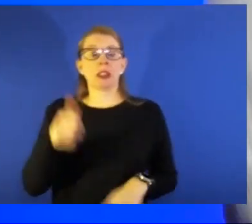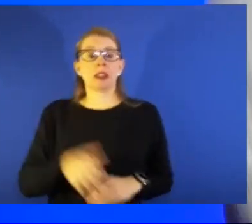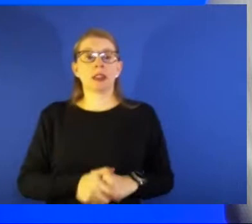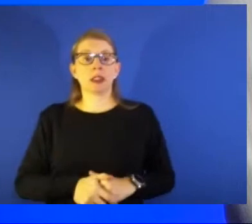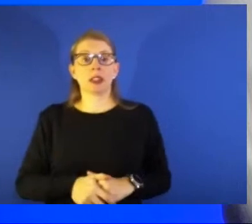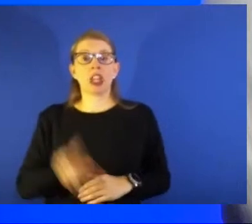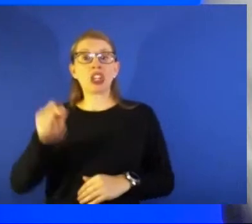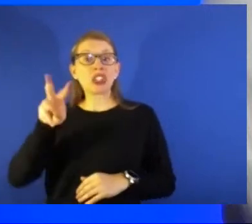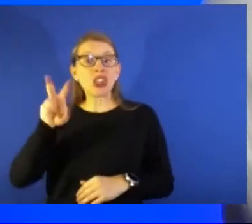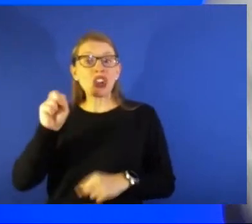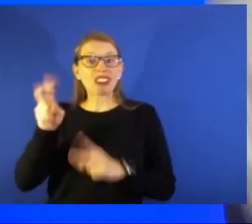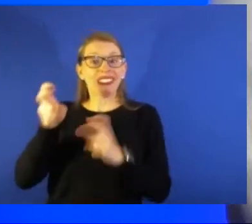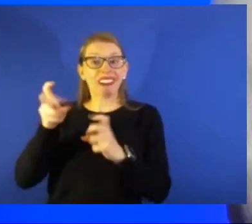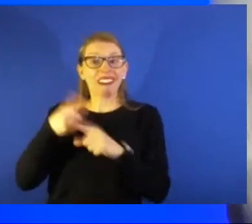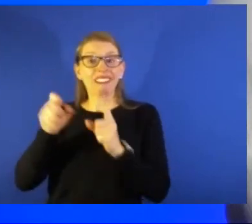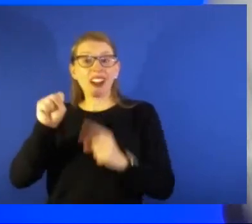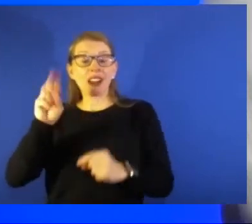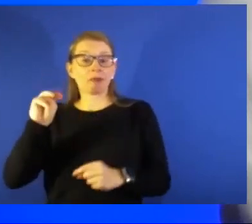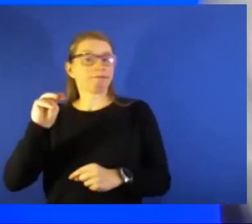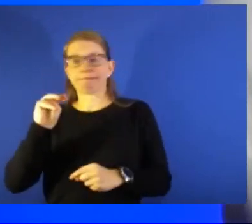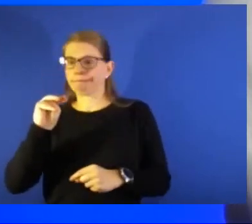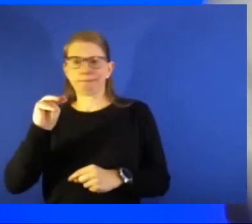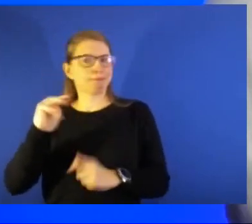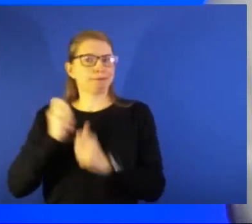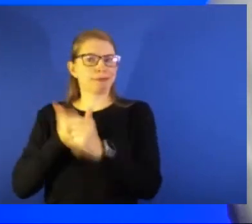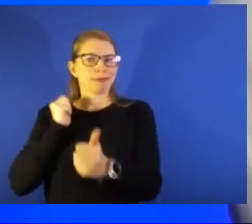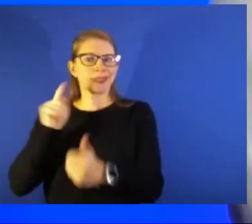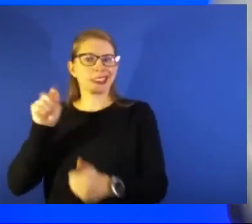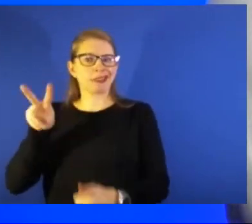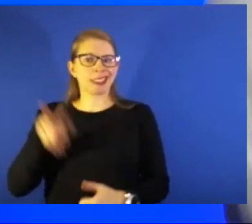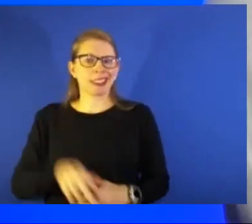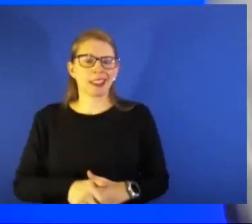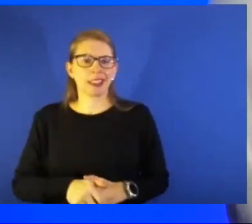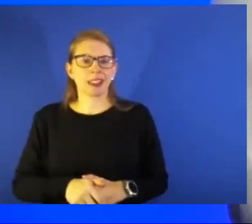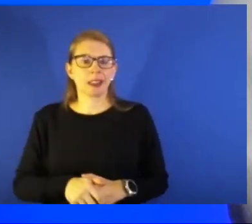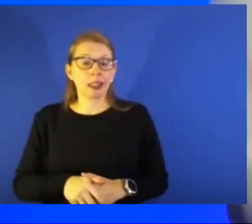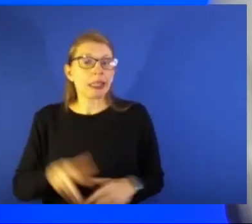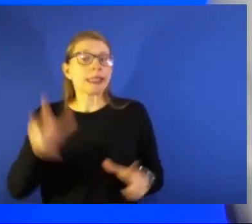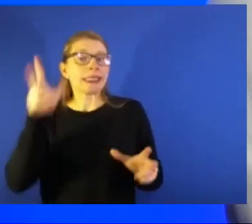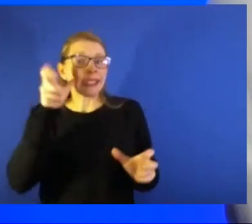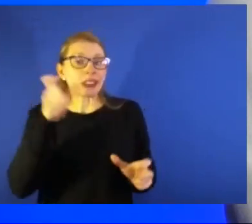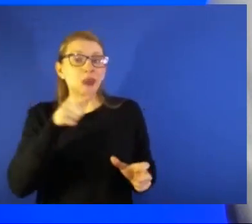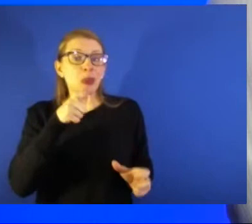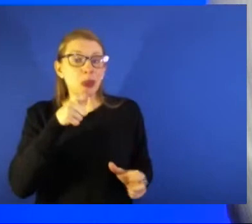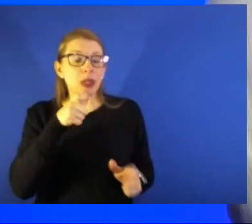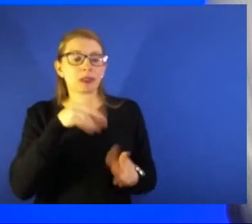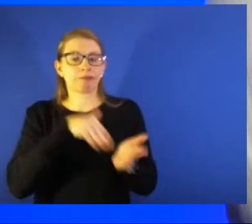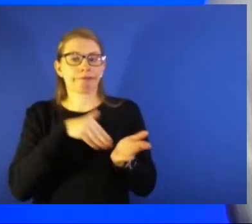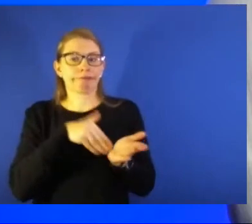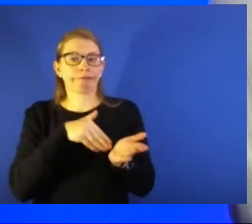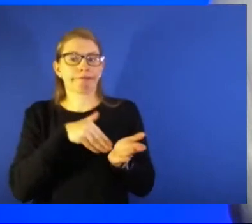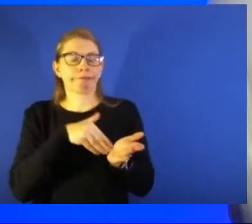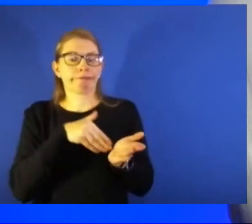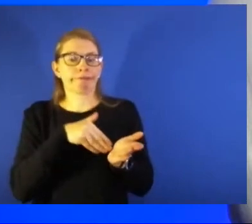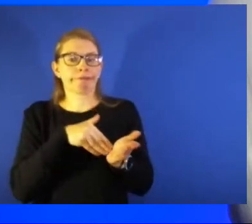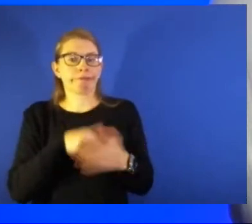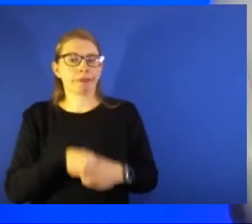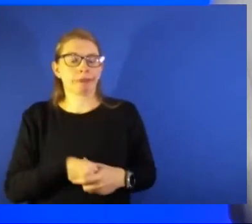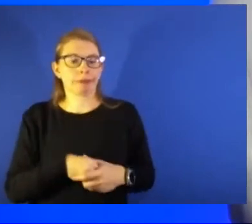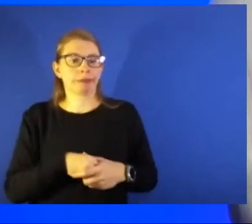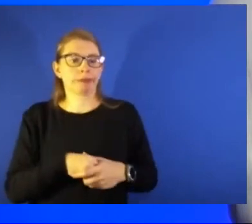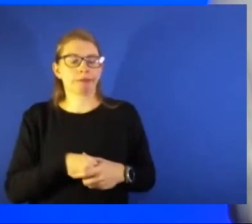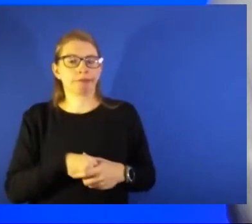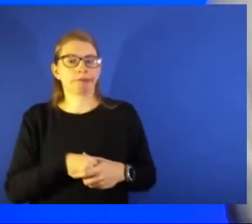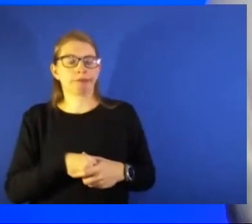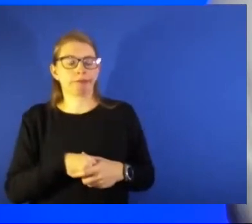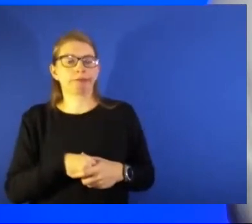from social media. Stay away from the TV. Listen to your healthcare professionals. They know.